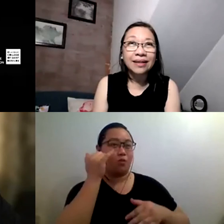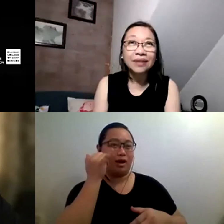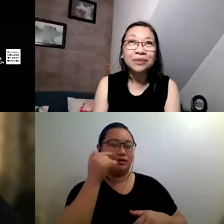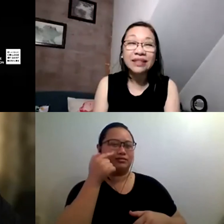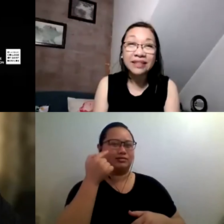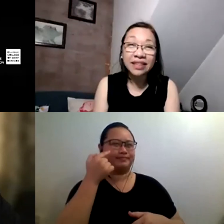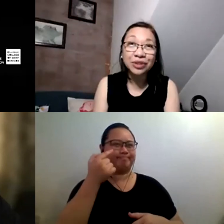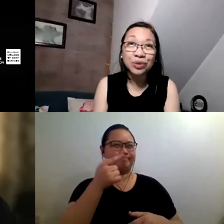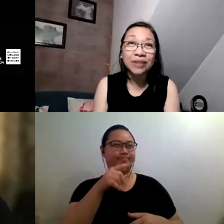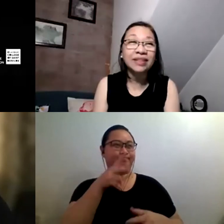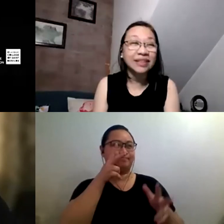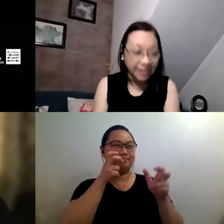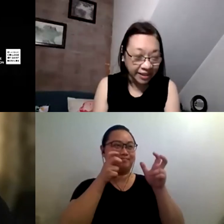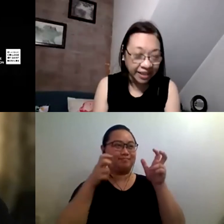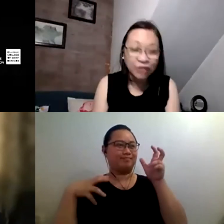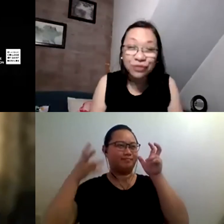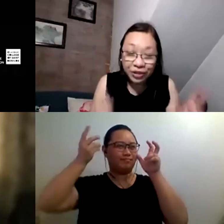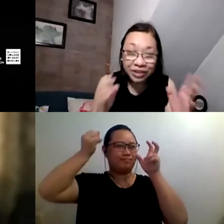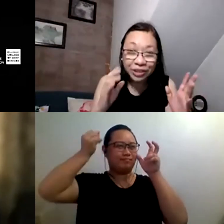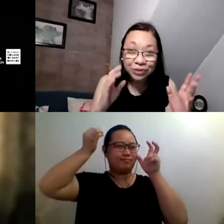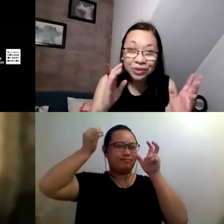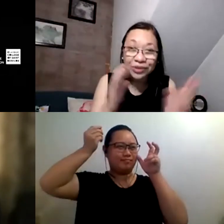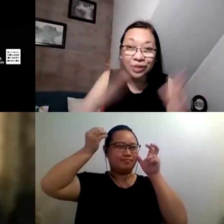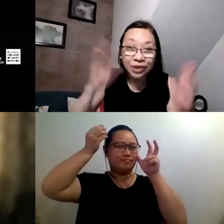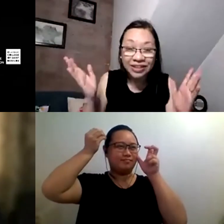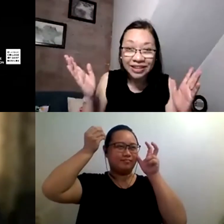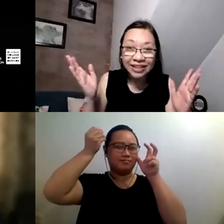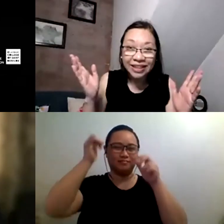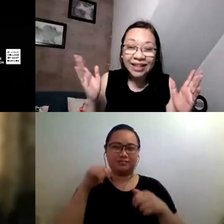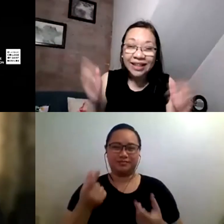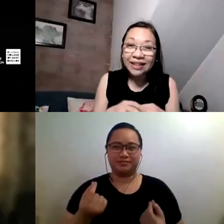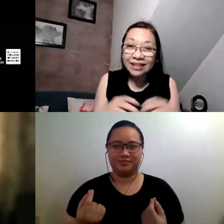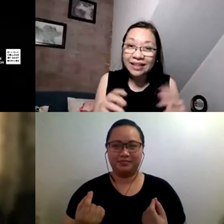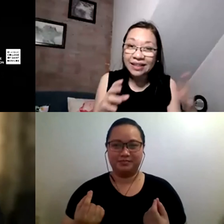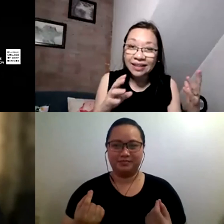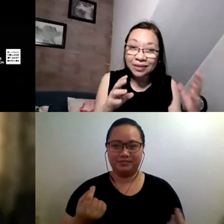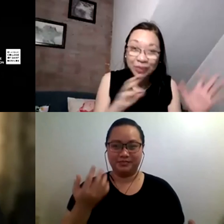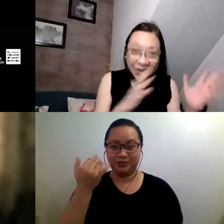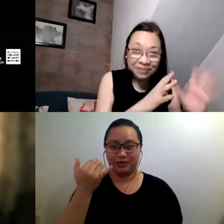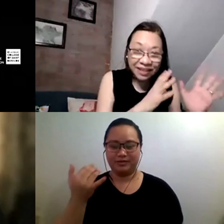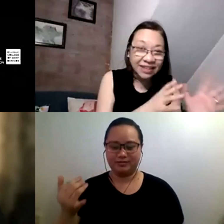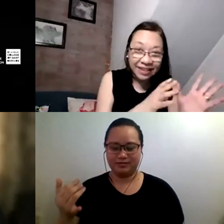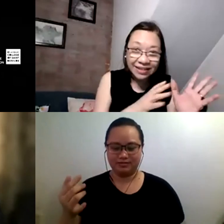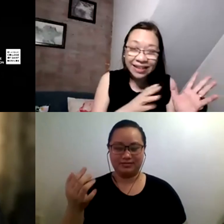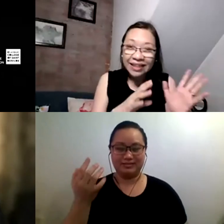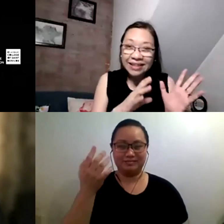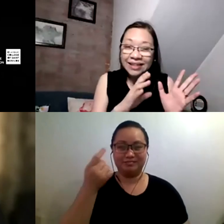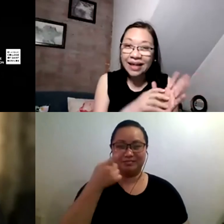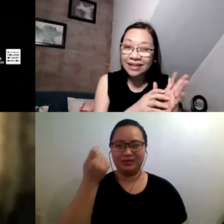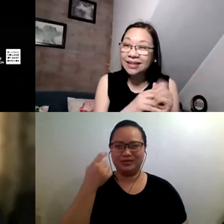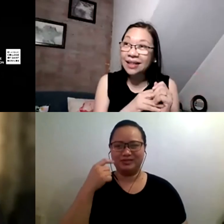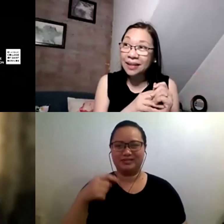I would listen to what they say, and of course, you would always see that the what is being said is